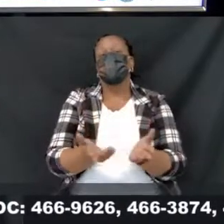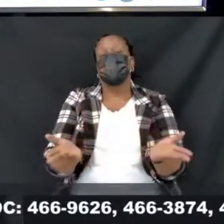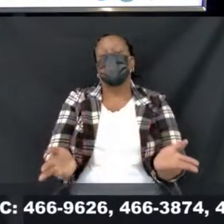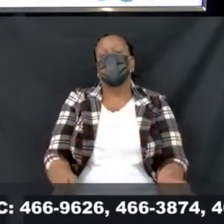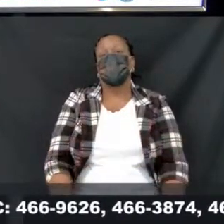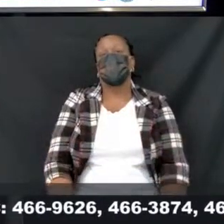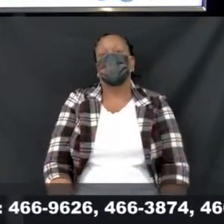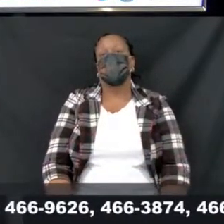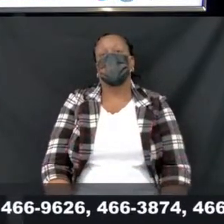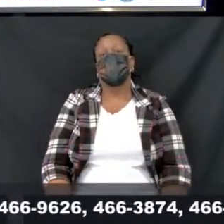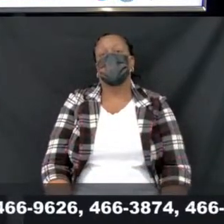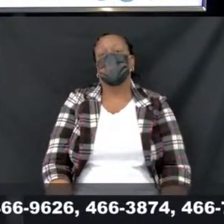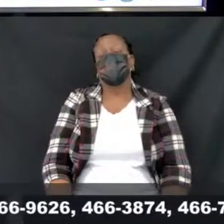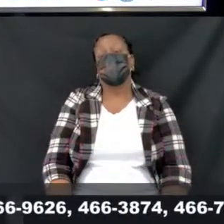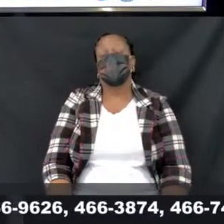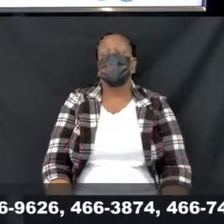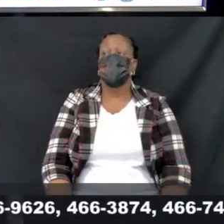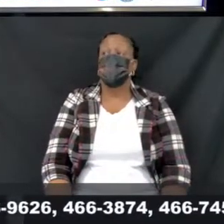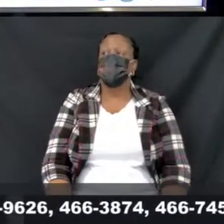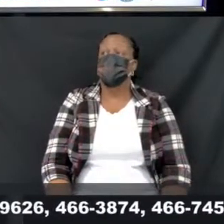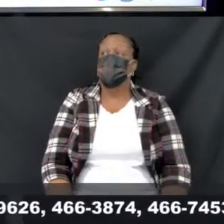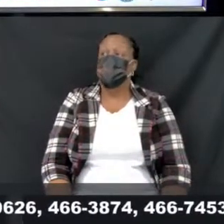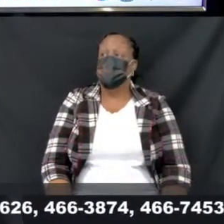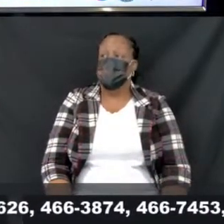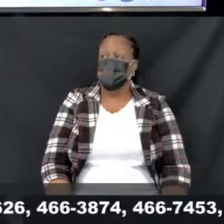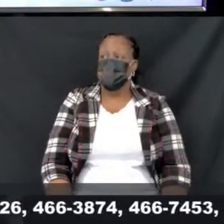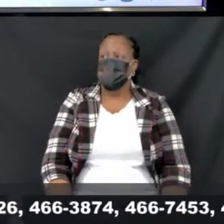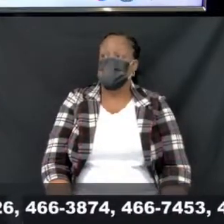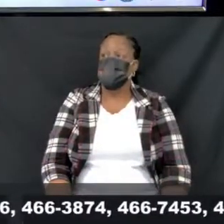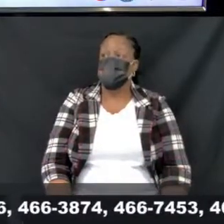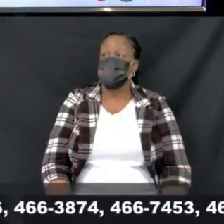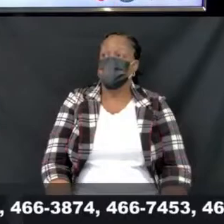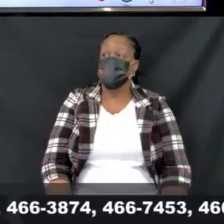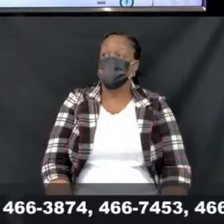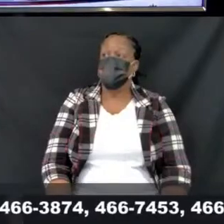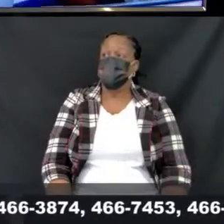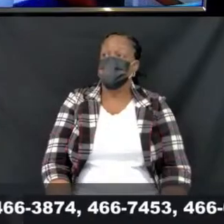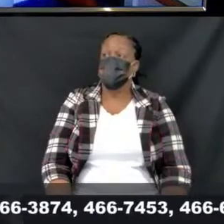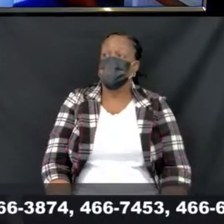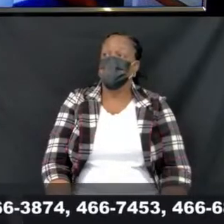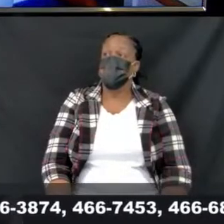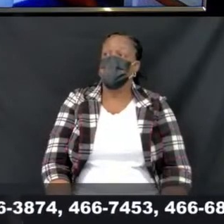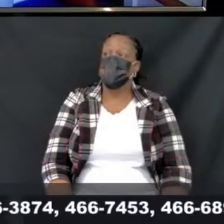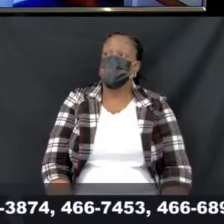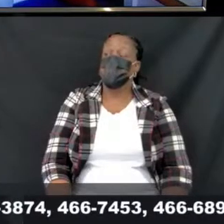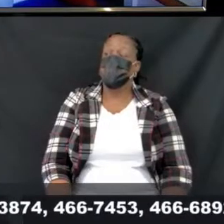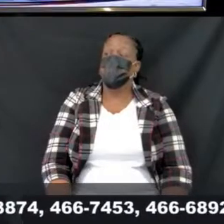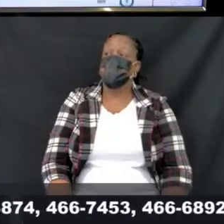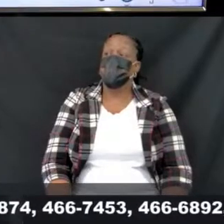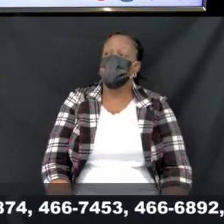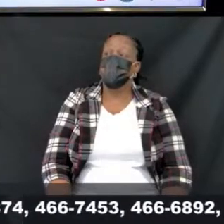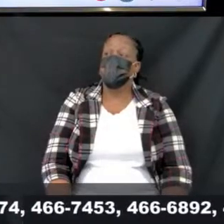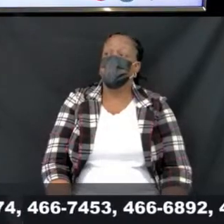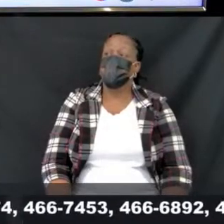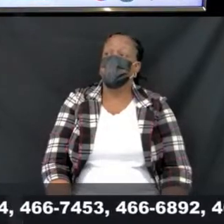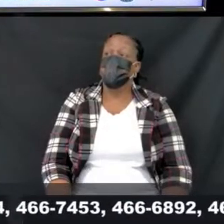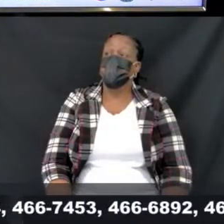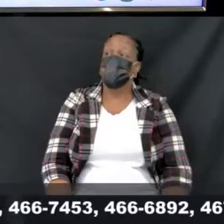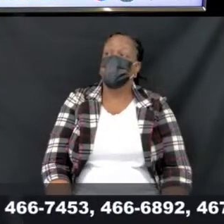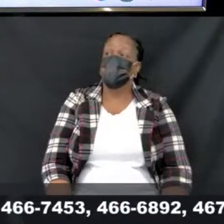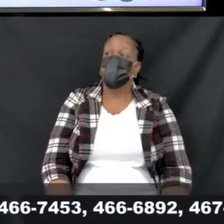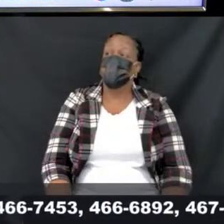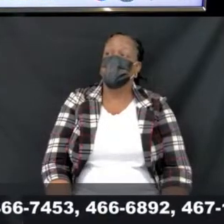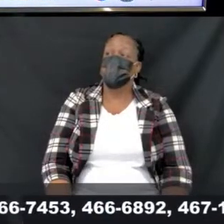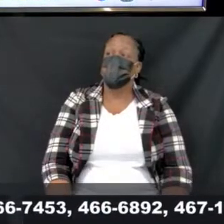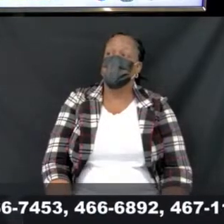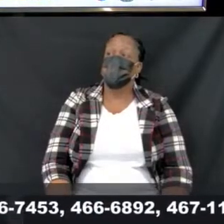to raise with you, while we are the tourism subject, the air traffic